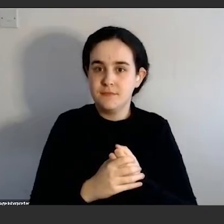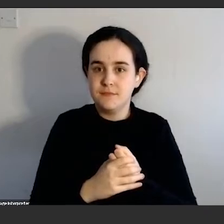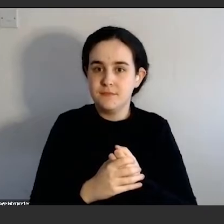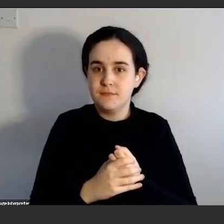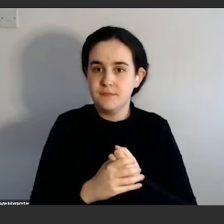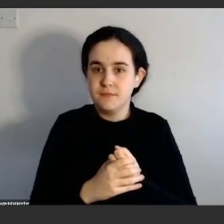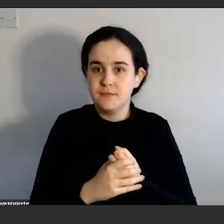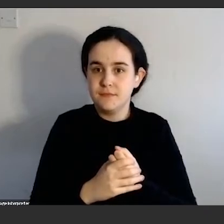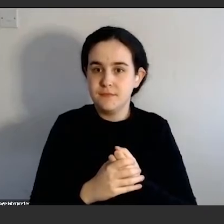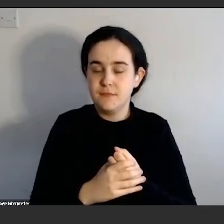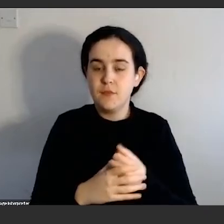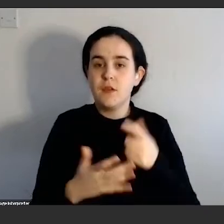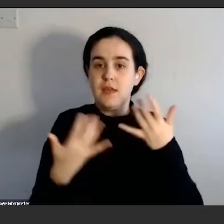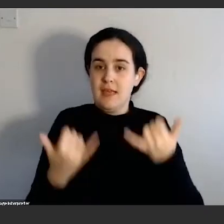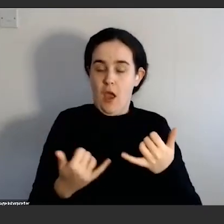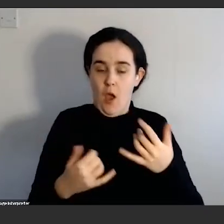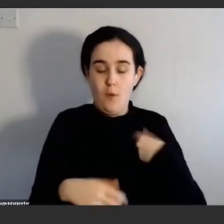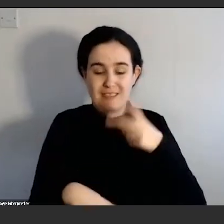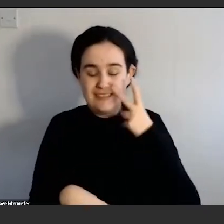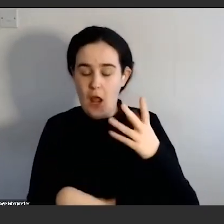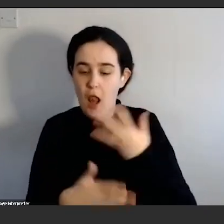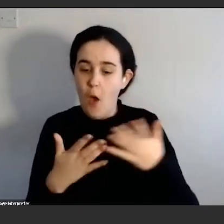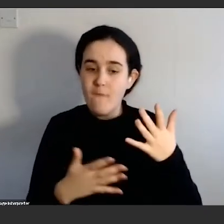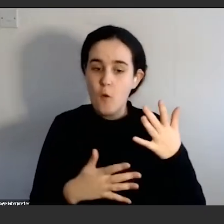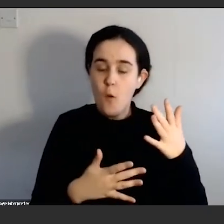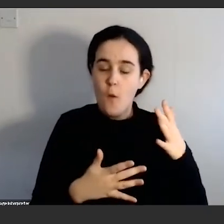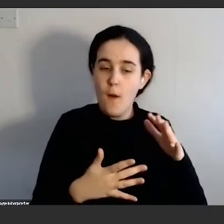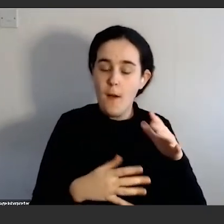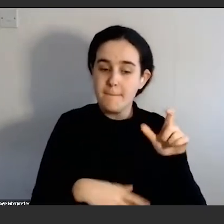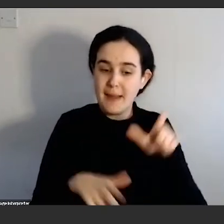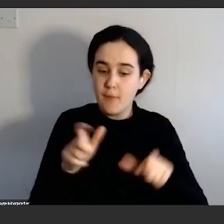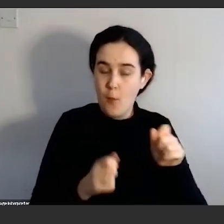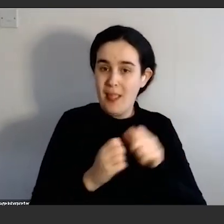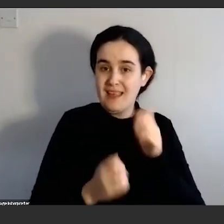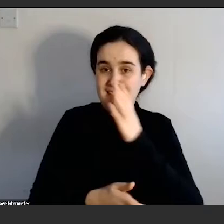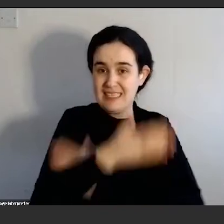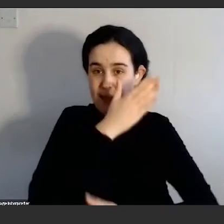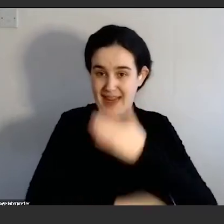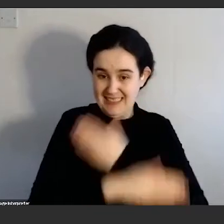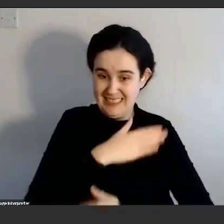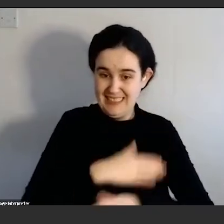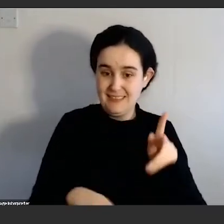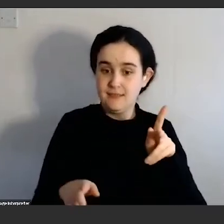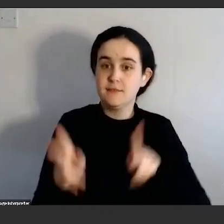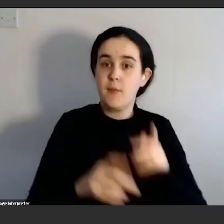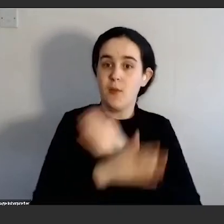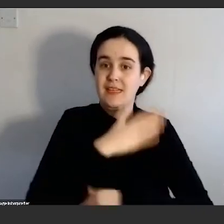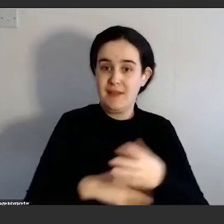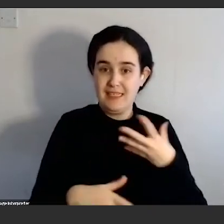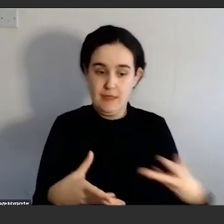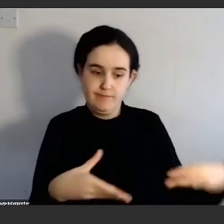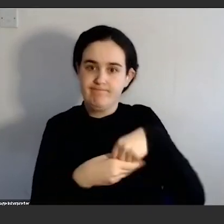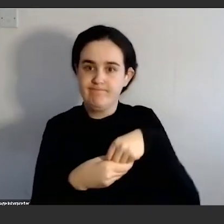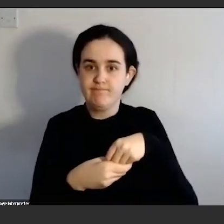with disability. Imagine I'm a woman, I'm youth, and I'm deaf. That means